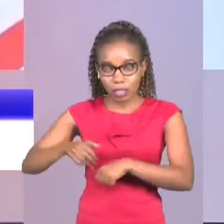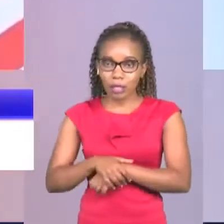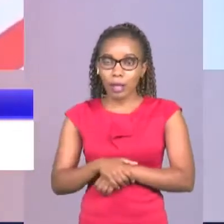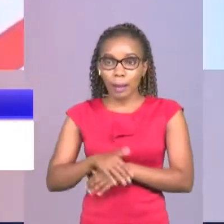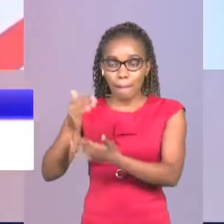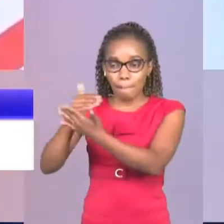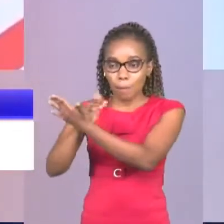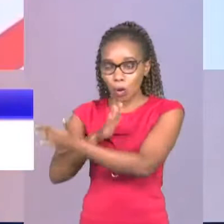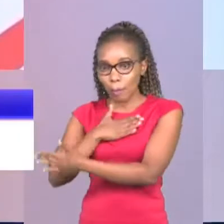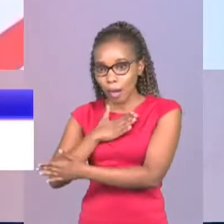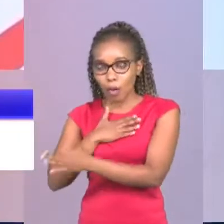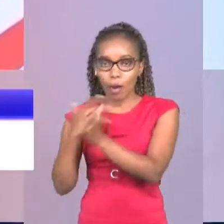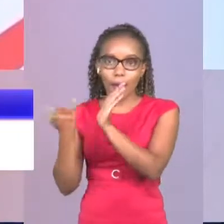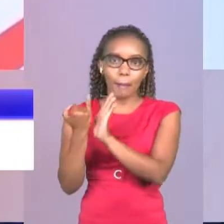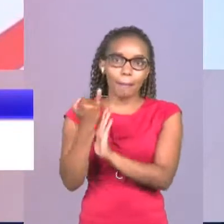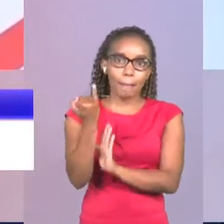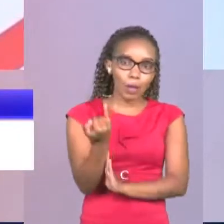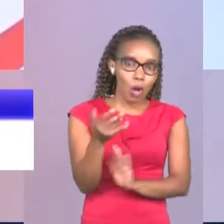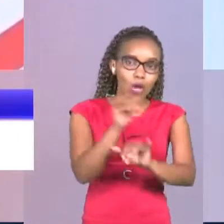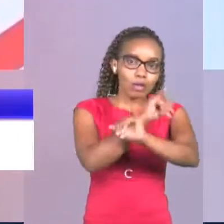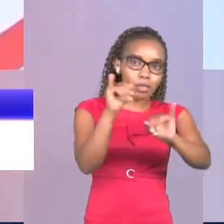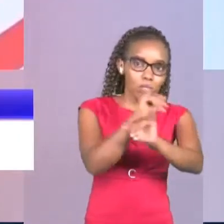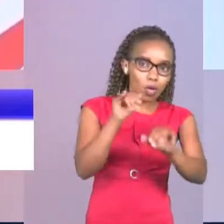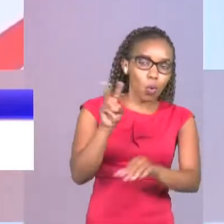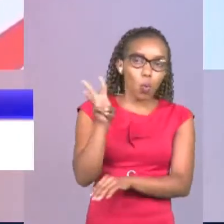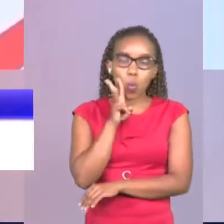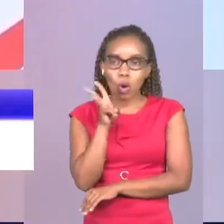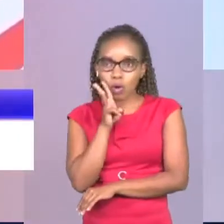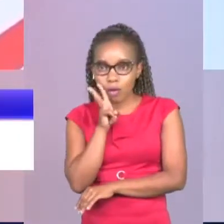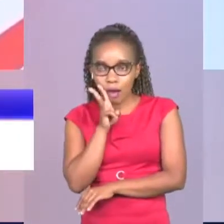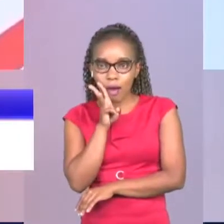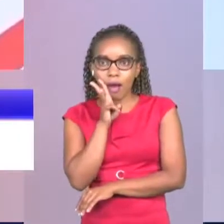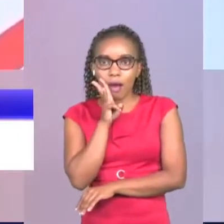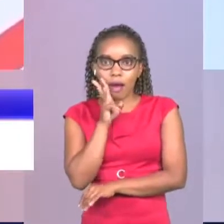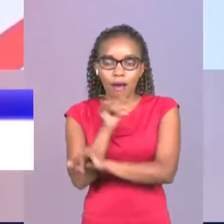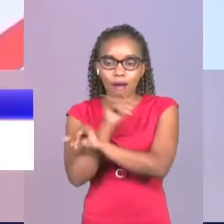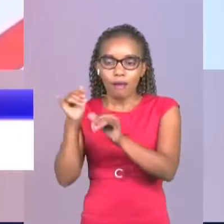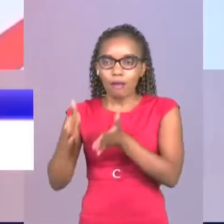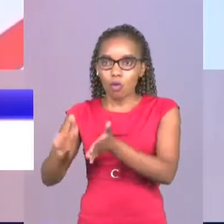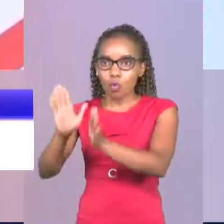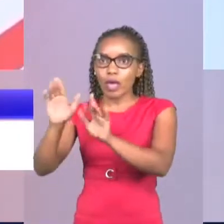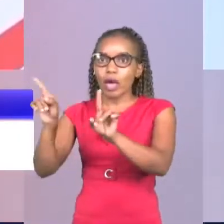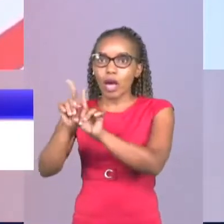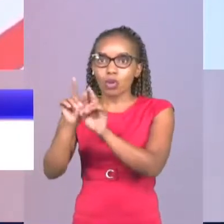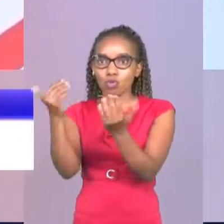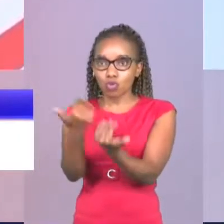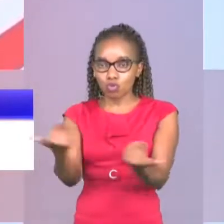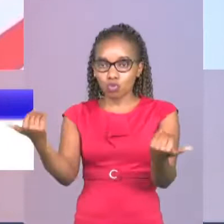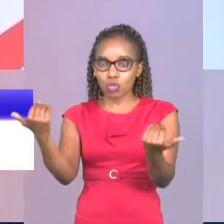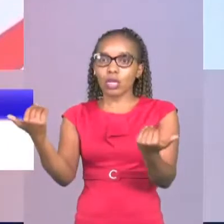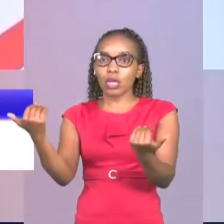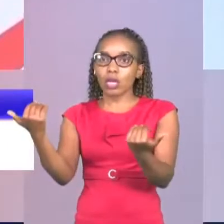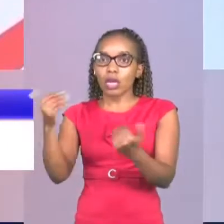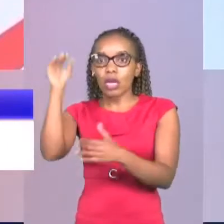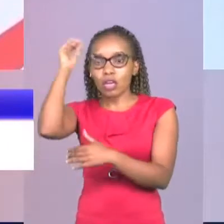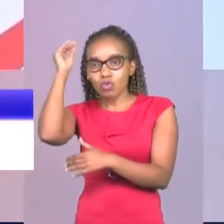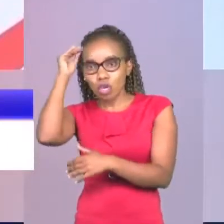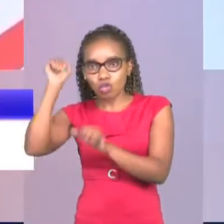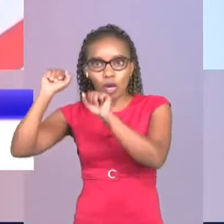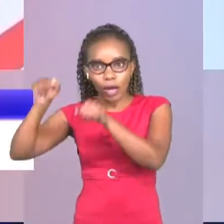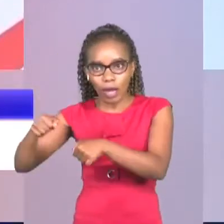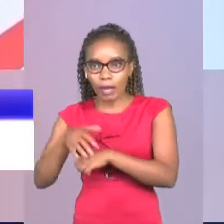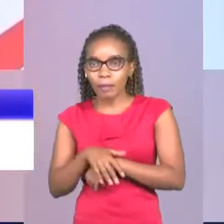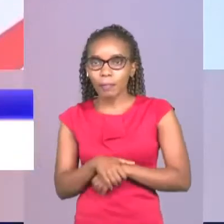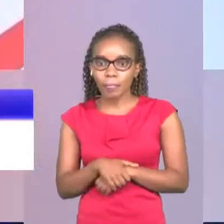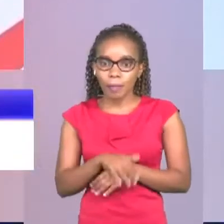have improved water, sanitation, and hygiene infrastructure, ensured children have access to an education, helped